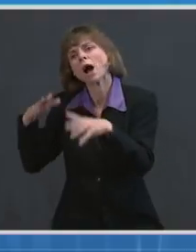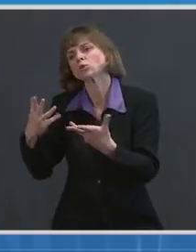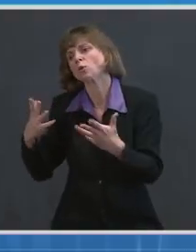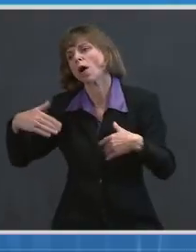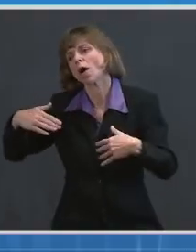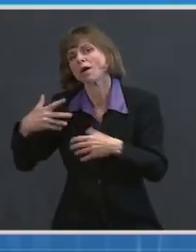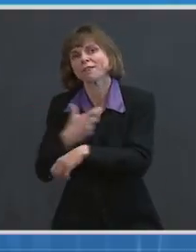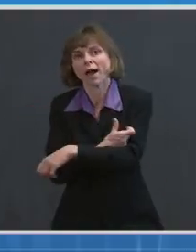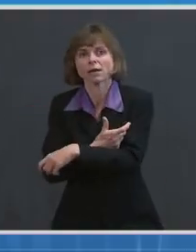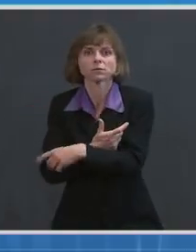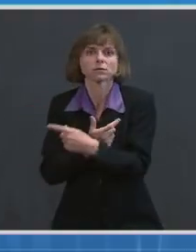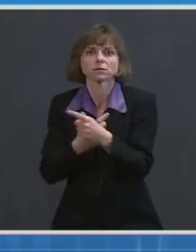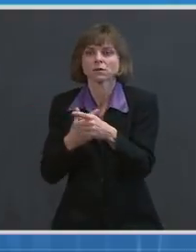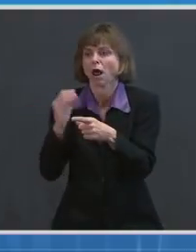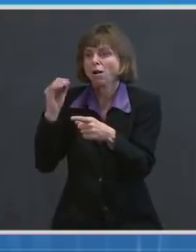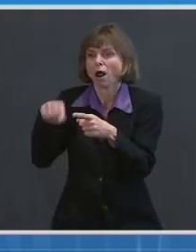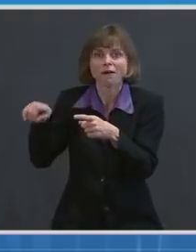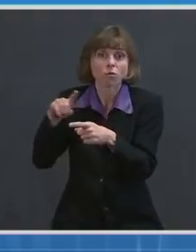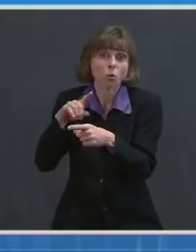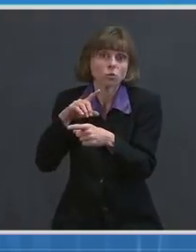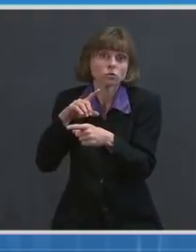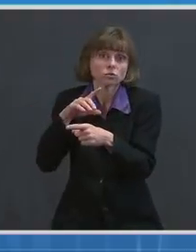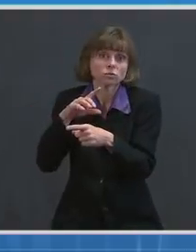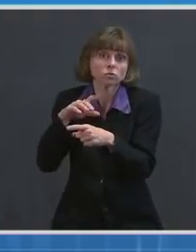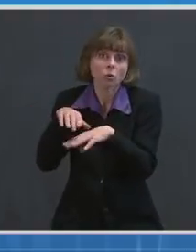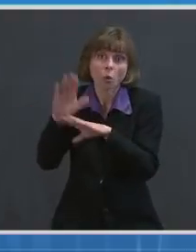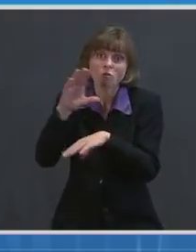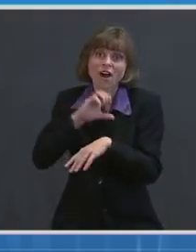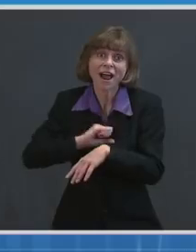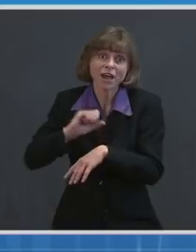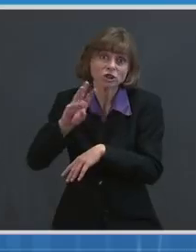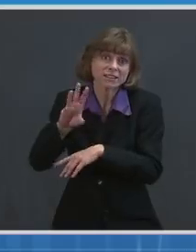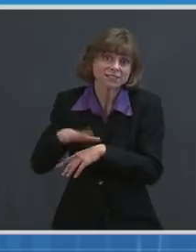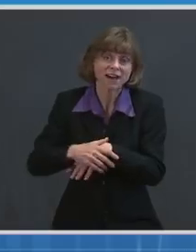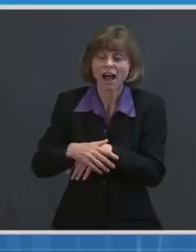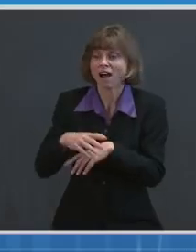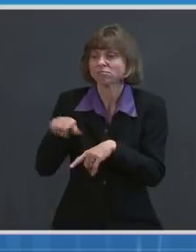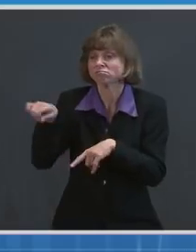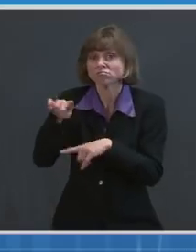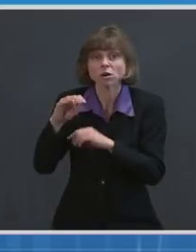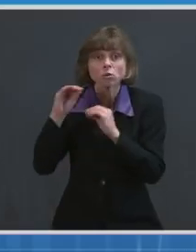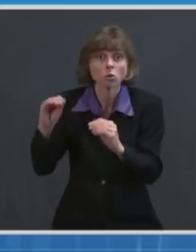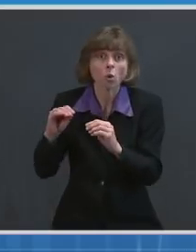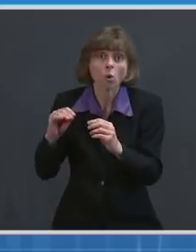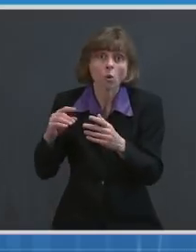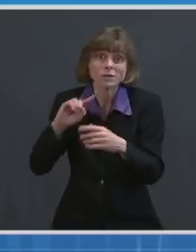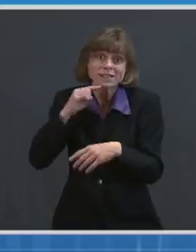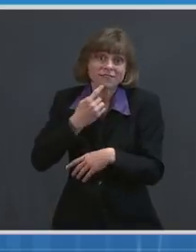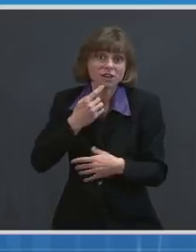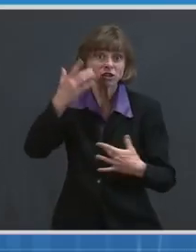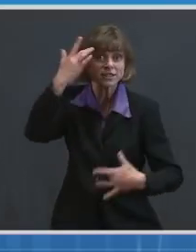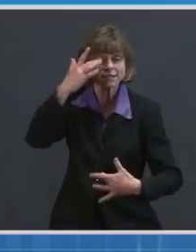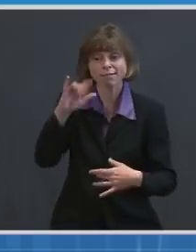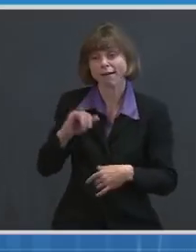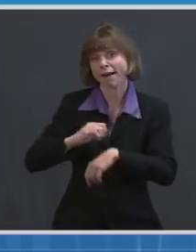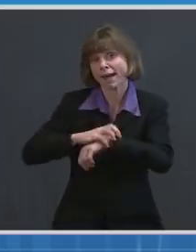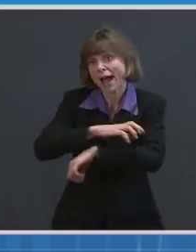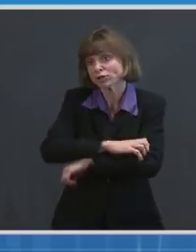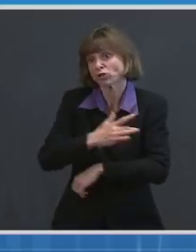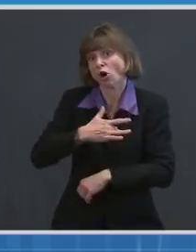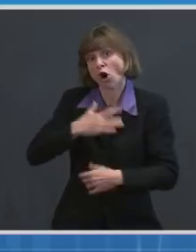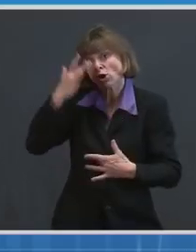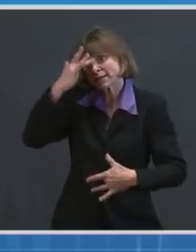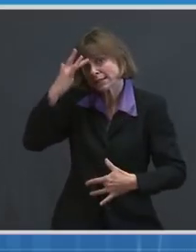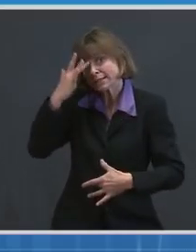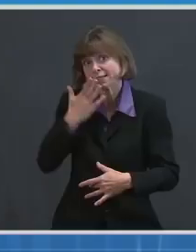example, are an adult over age 65 or have an underlying condition such as cancer, heart disease, or diabetes that